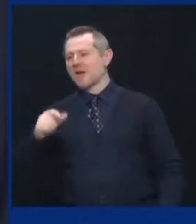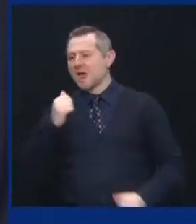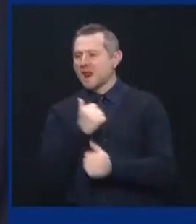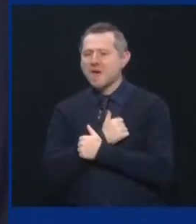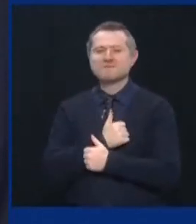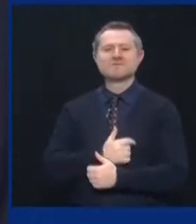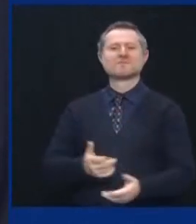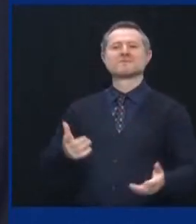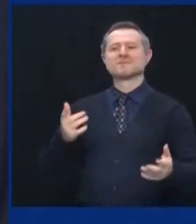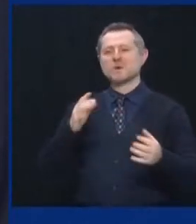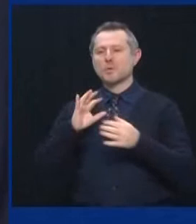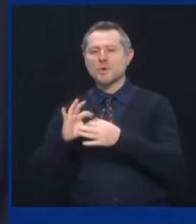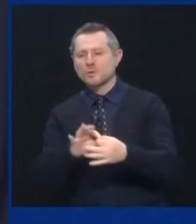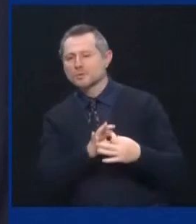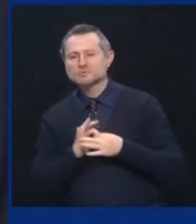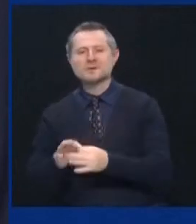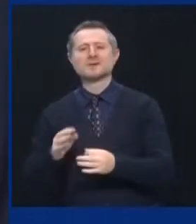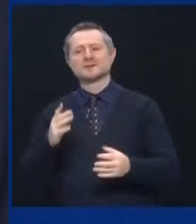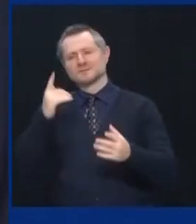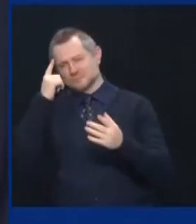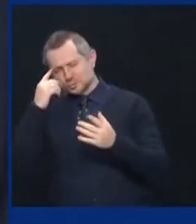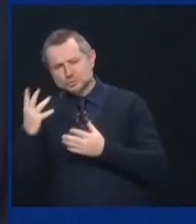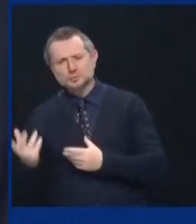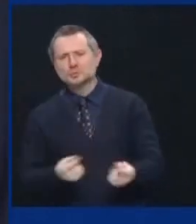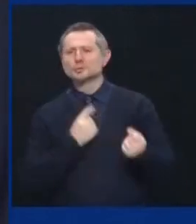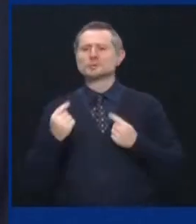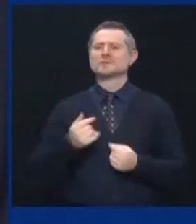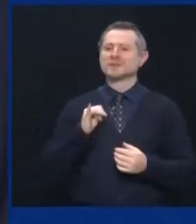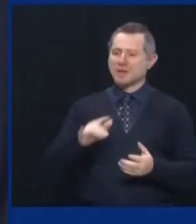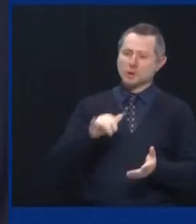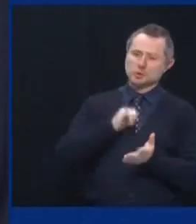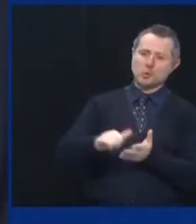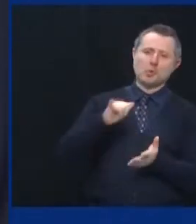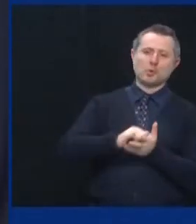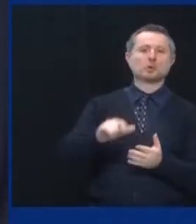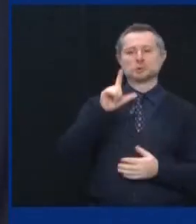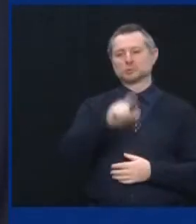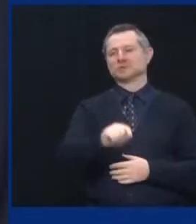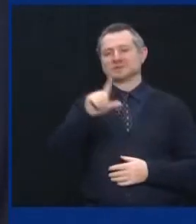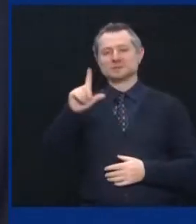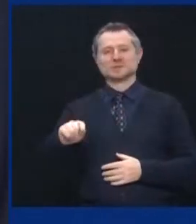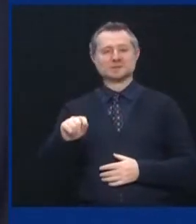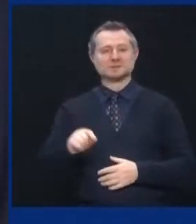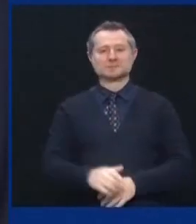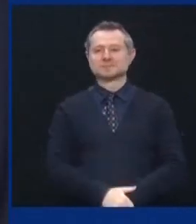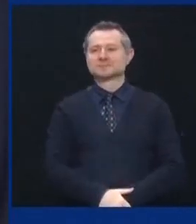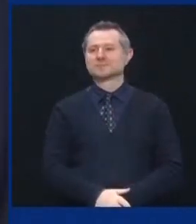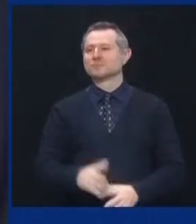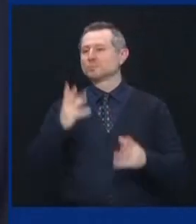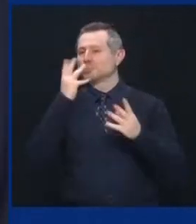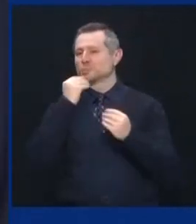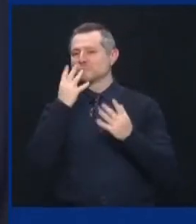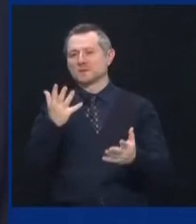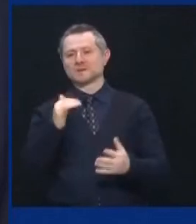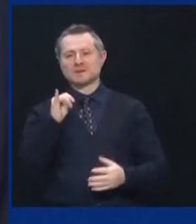united, disciplined. That was us in 2020. And that's a beautiful silver